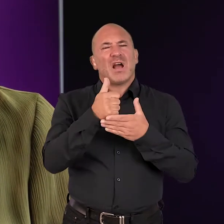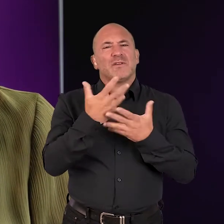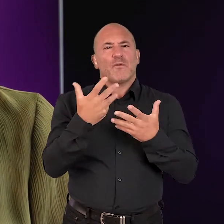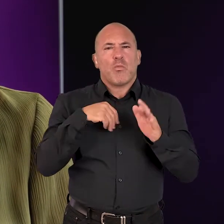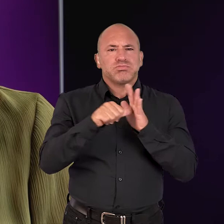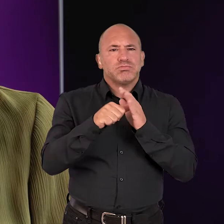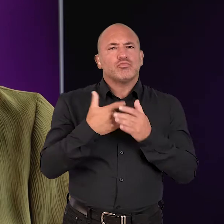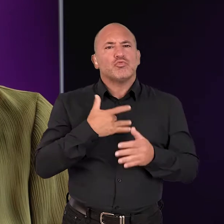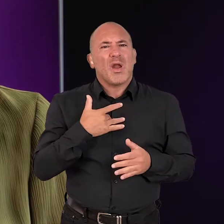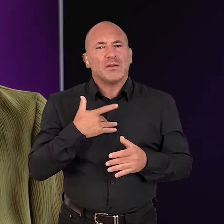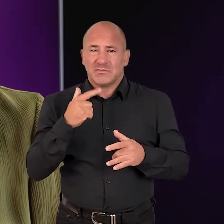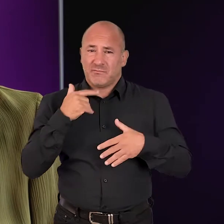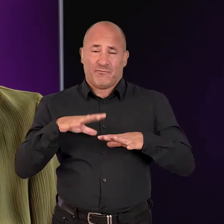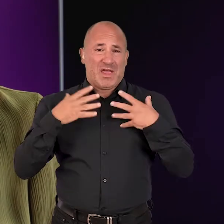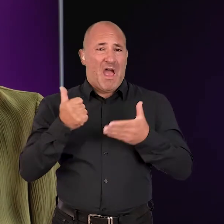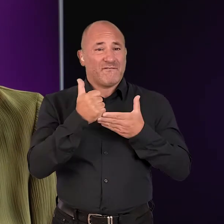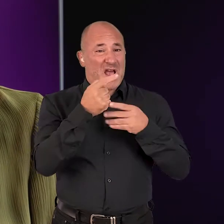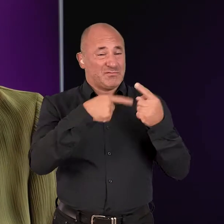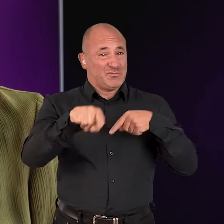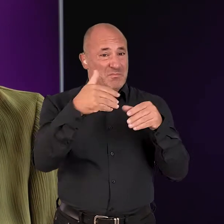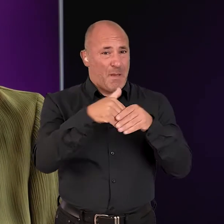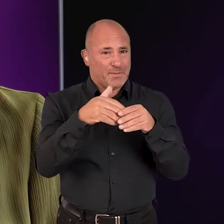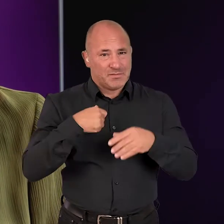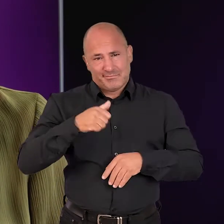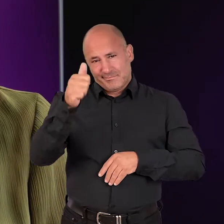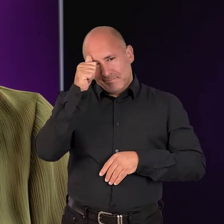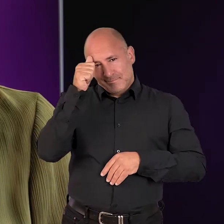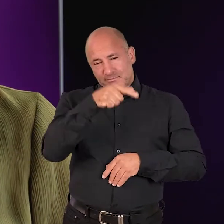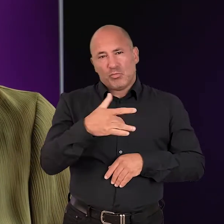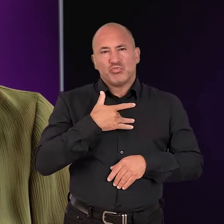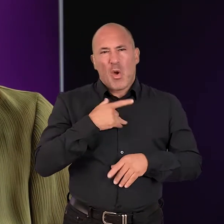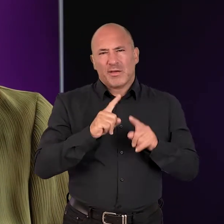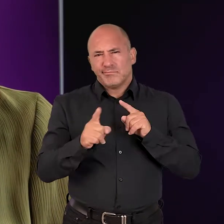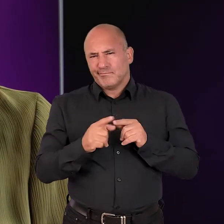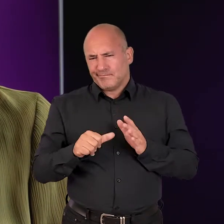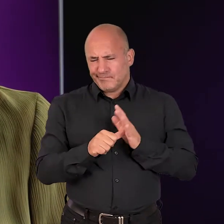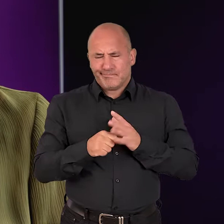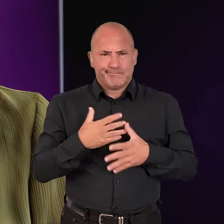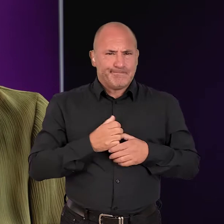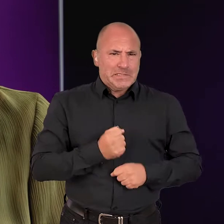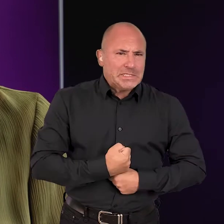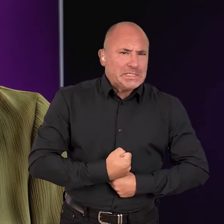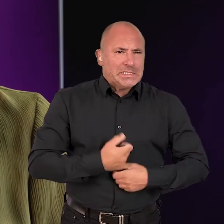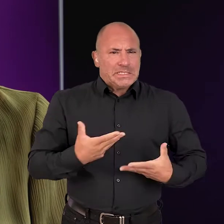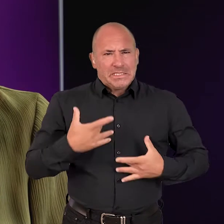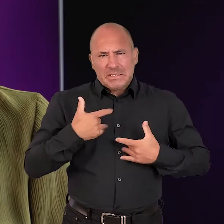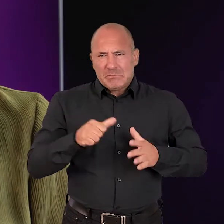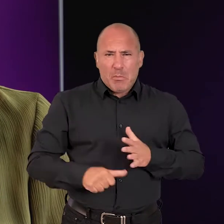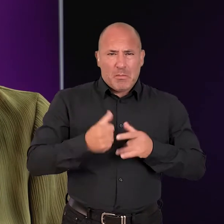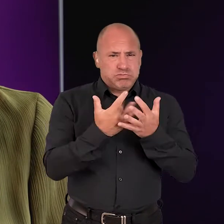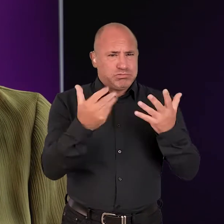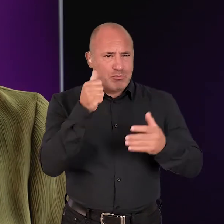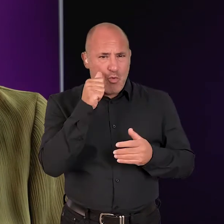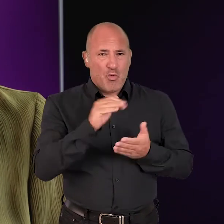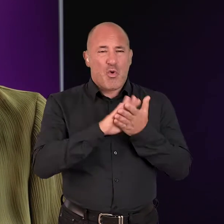continence nurse and advisor, providing free advice to beneficiaries. We know incontinence is a distressing and life-limiting issue for